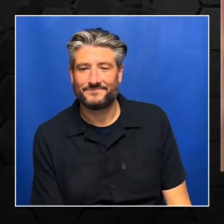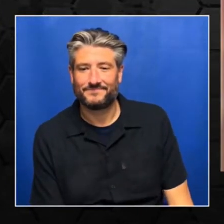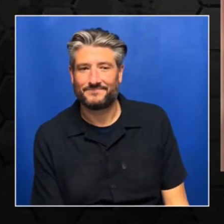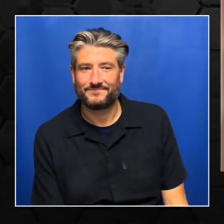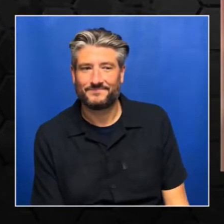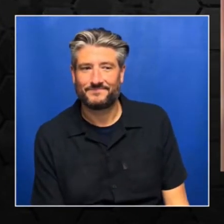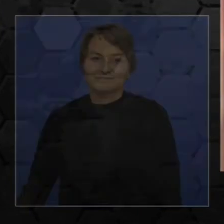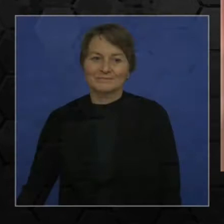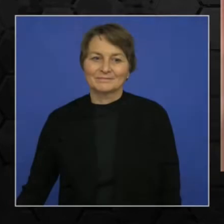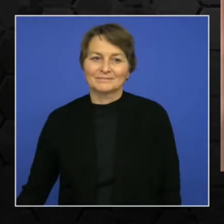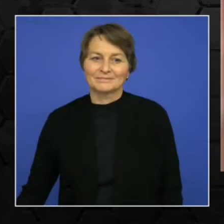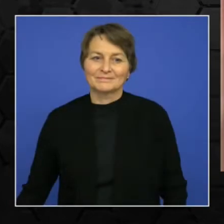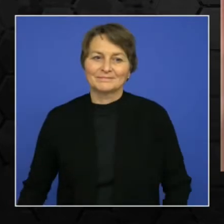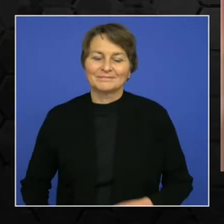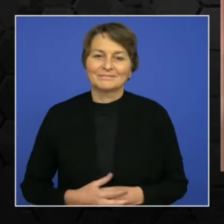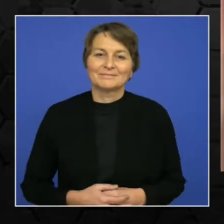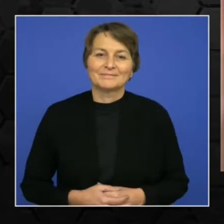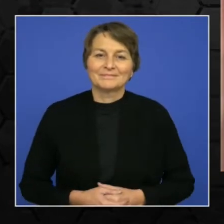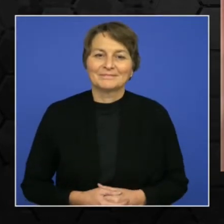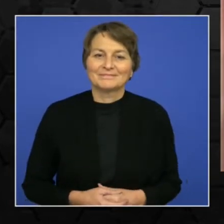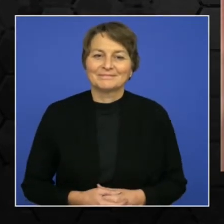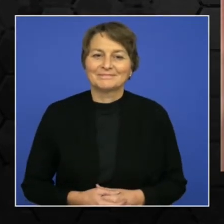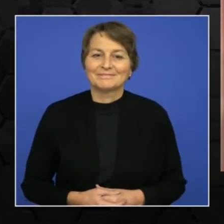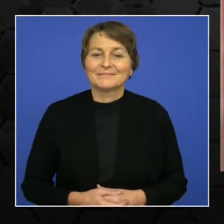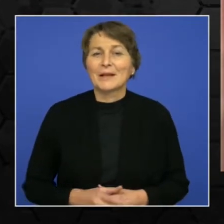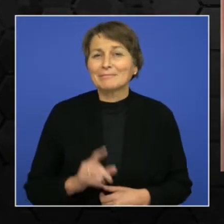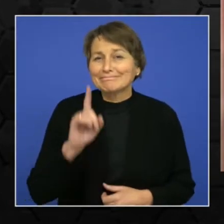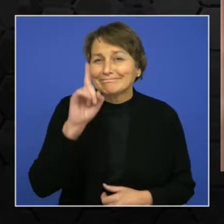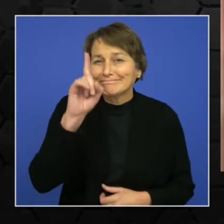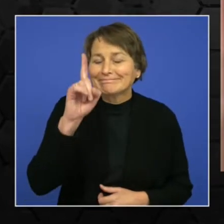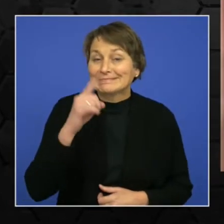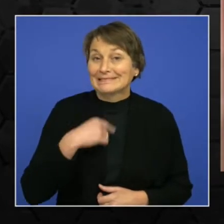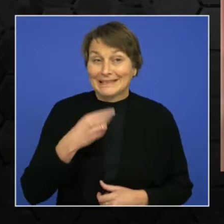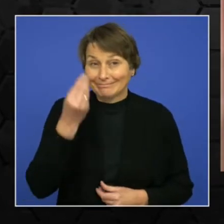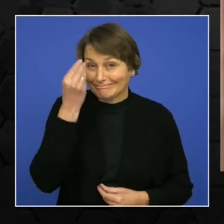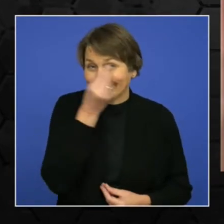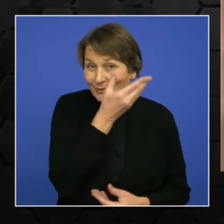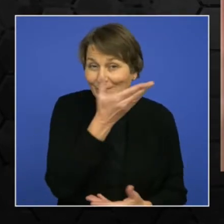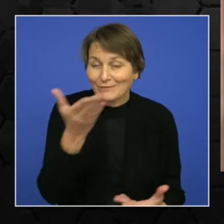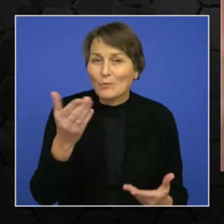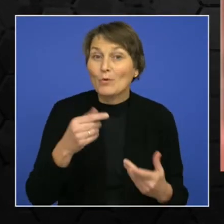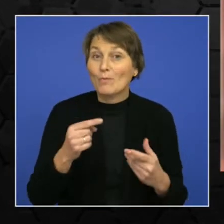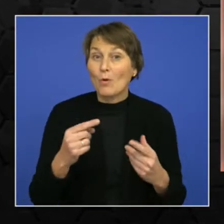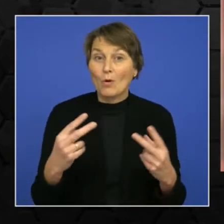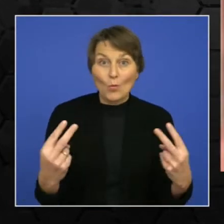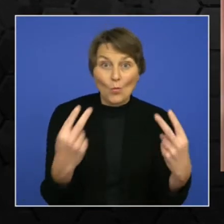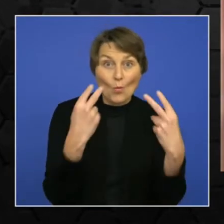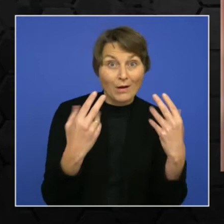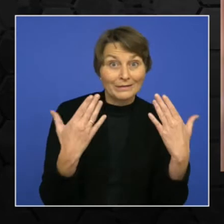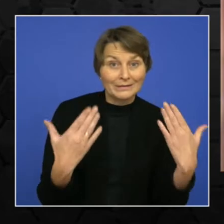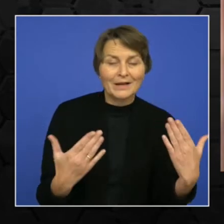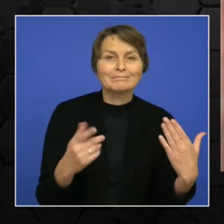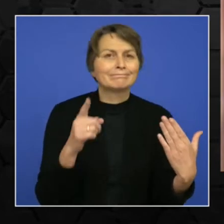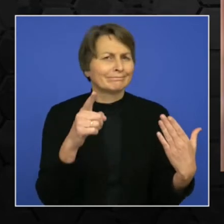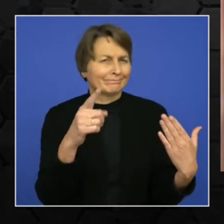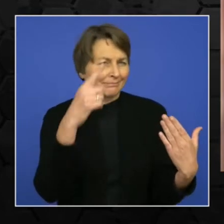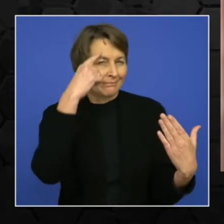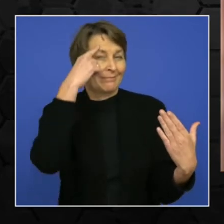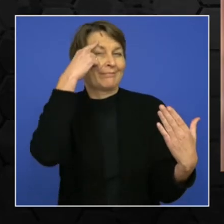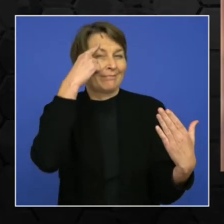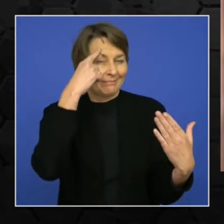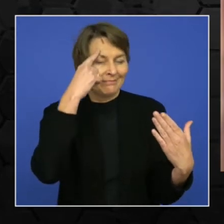Just right before, I just want to say something to everybody that's attending. Remember to complete the Cloud Skill